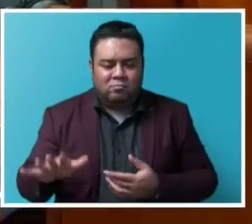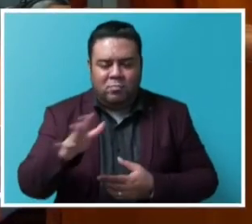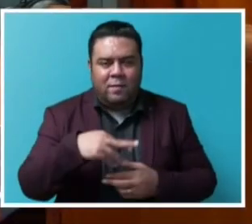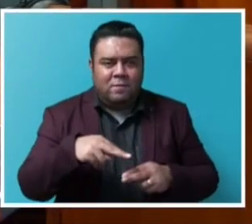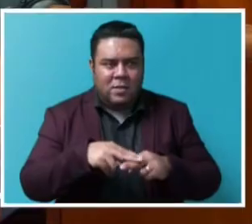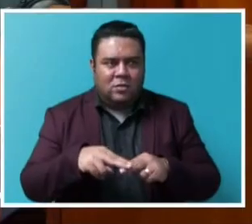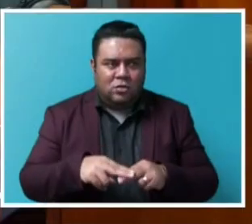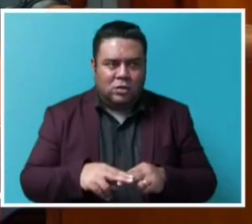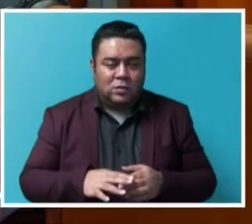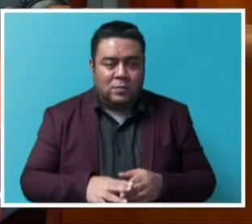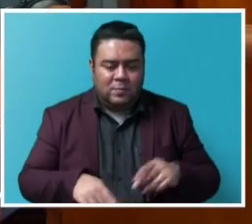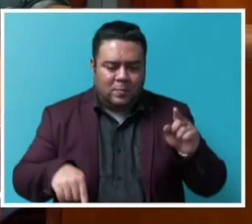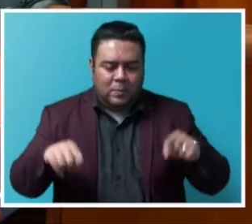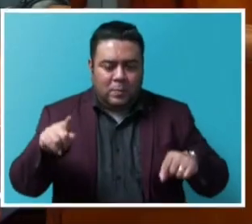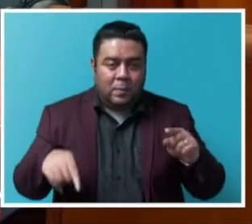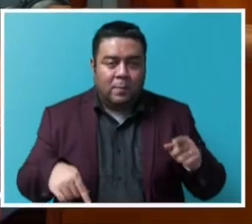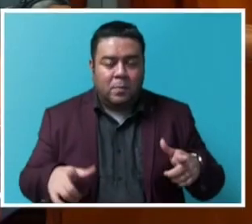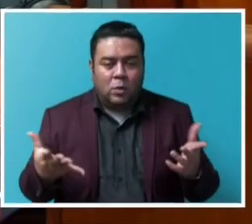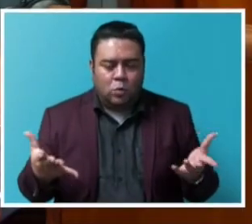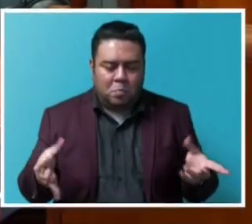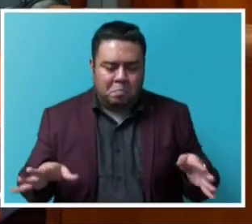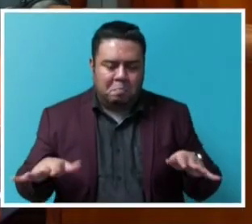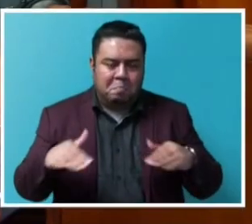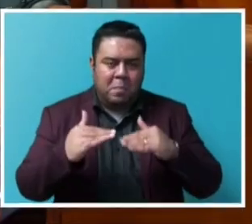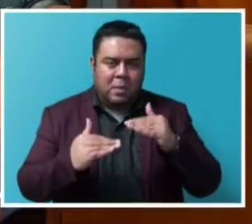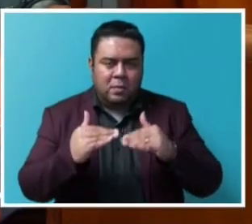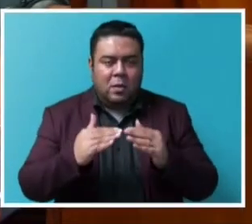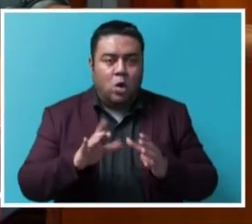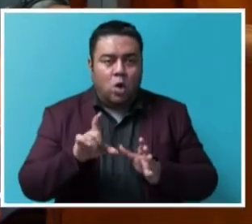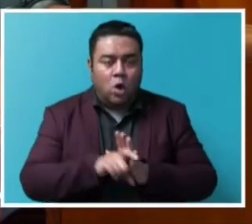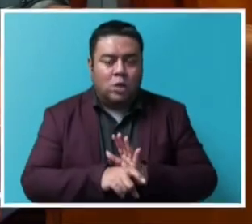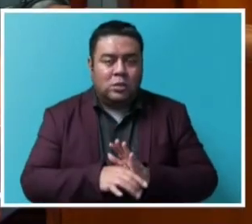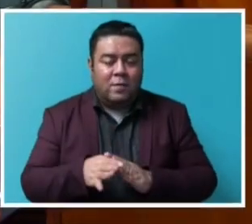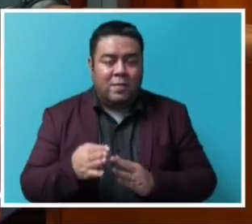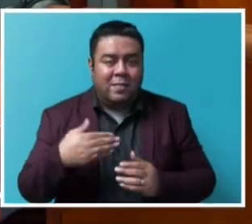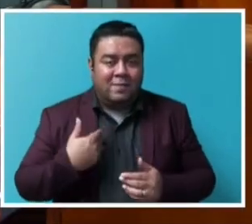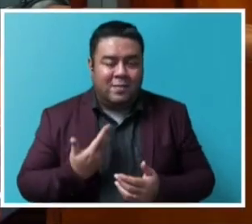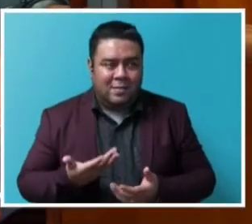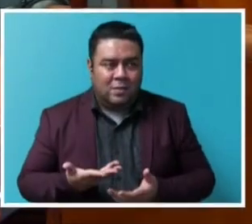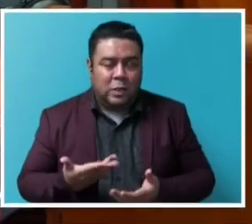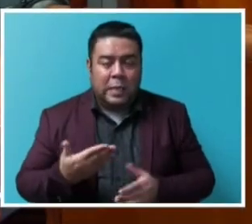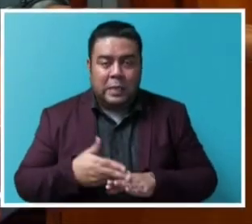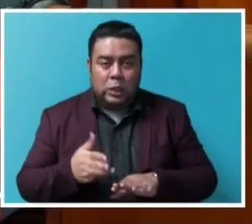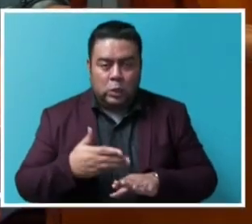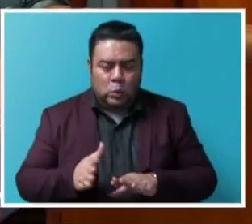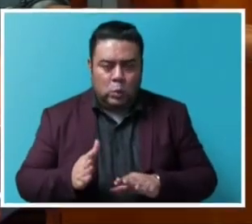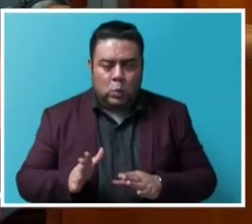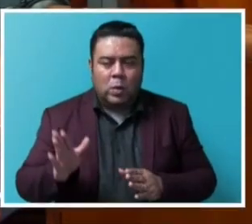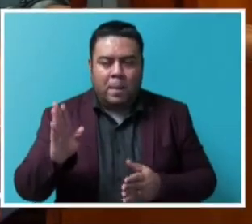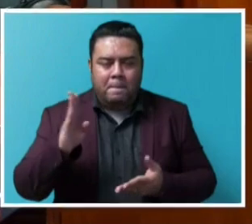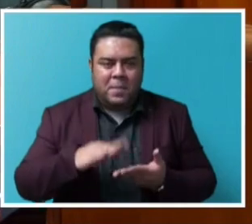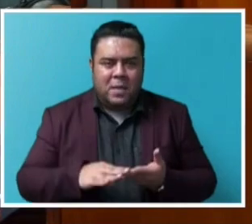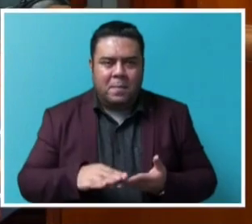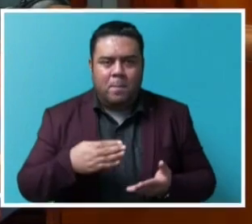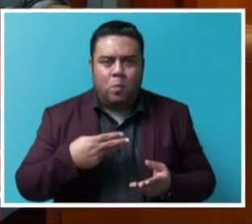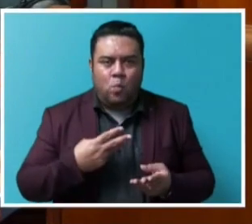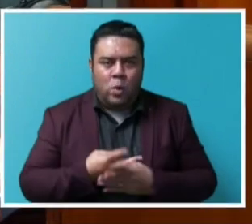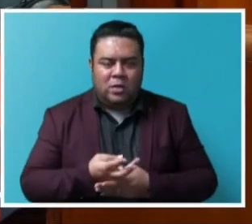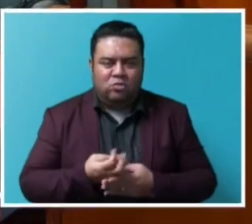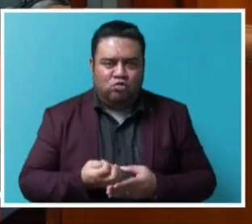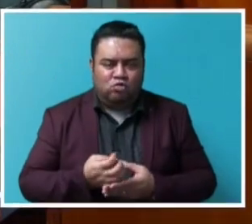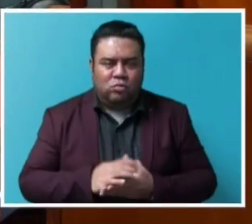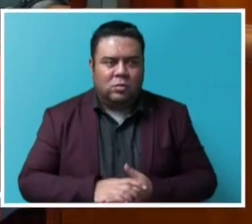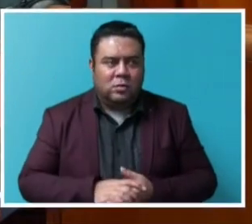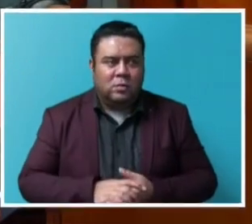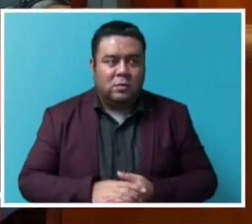to offset the rising cost of living and provide a benchmark to a new minimum wage rate.